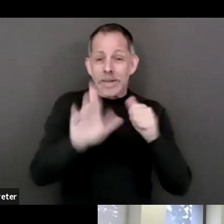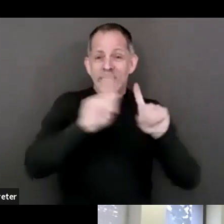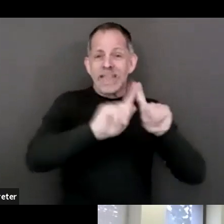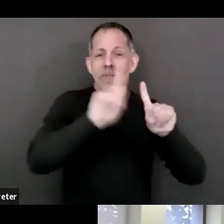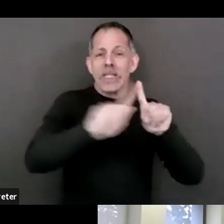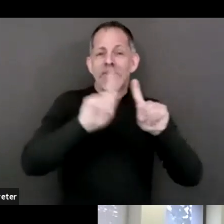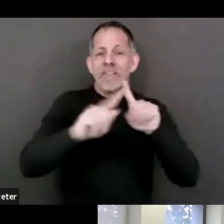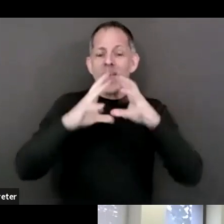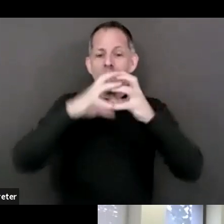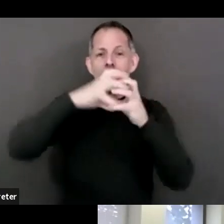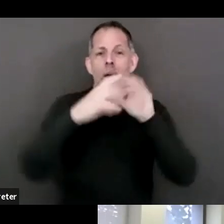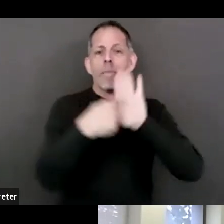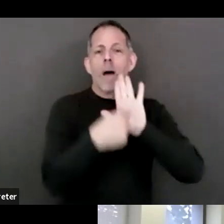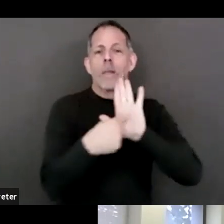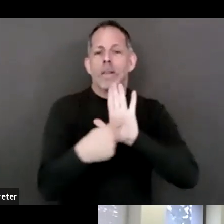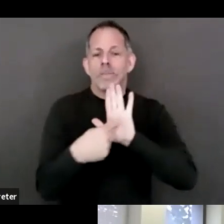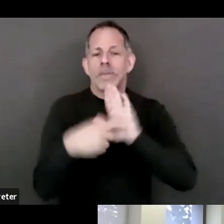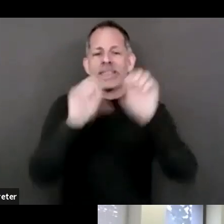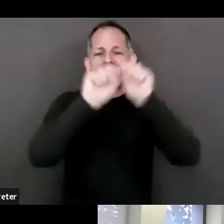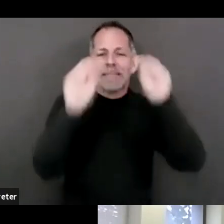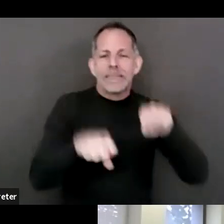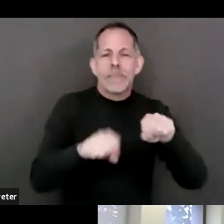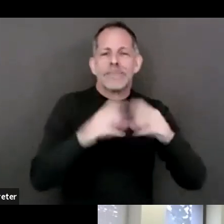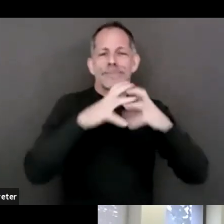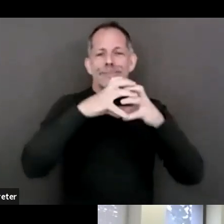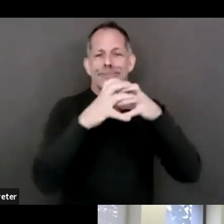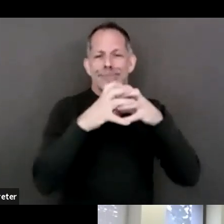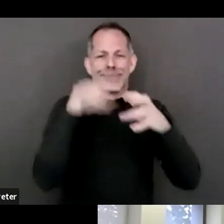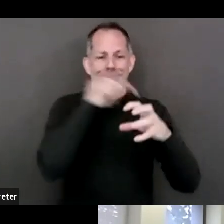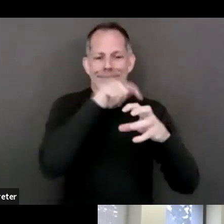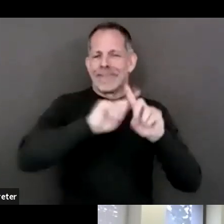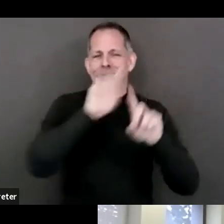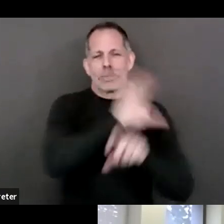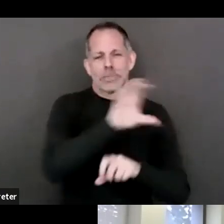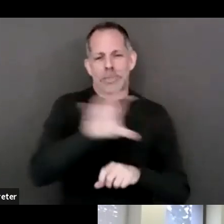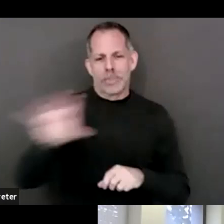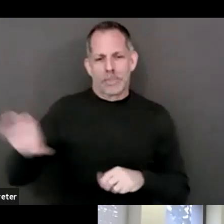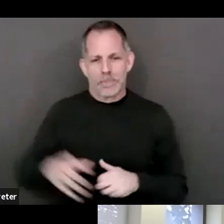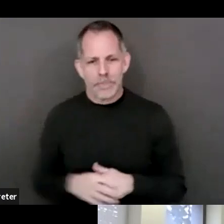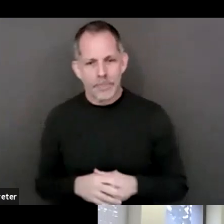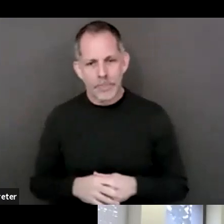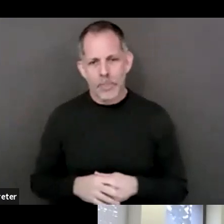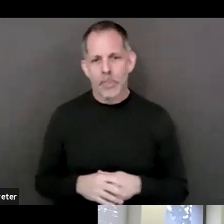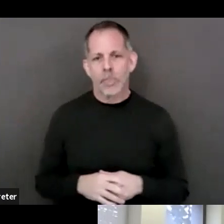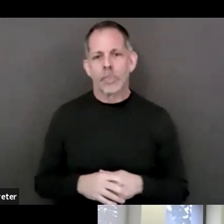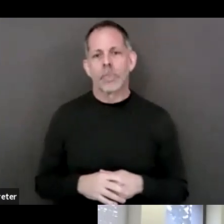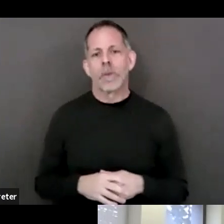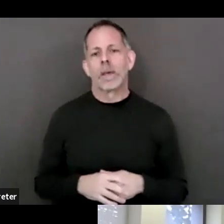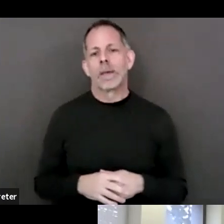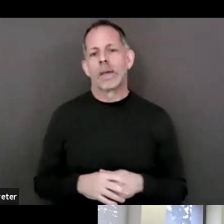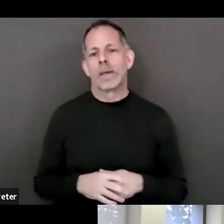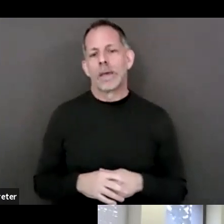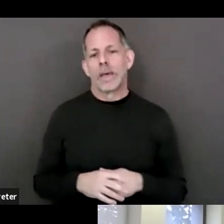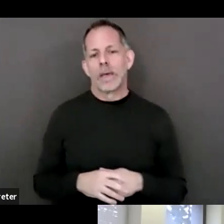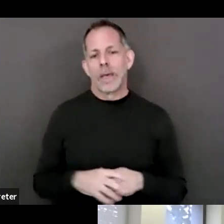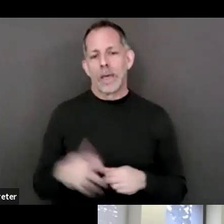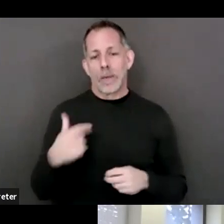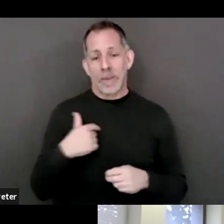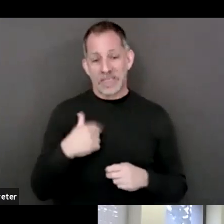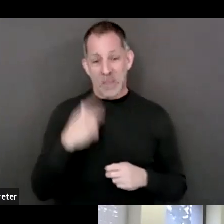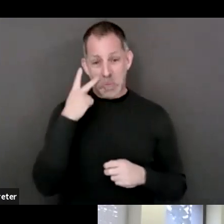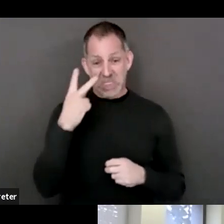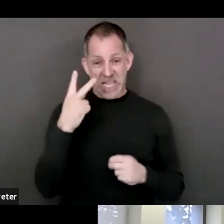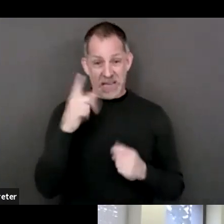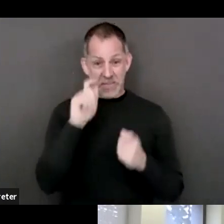our experience doesn't differ from any predictions, because I don't recall seeing any predictions along those lines, and I think what we're witnessing